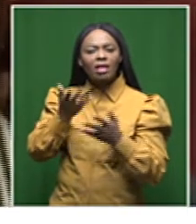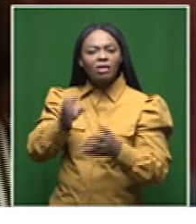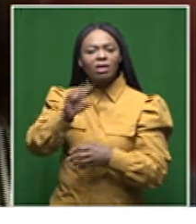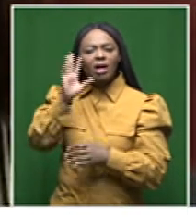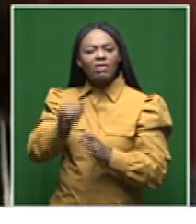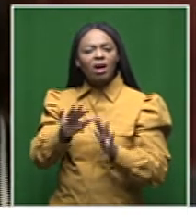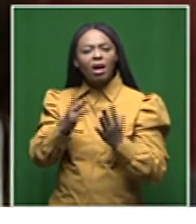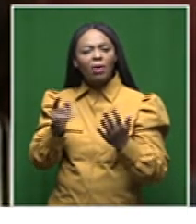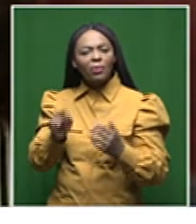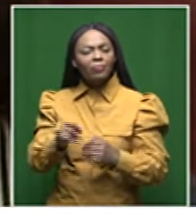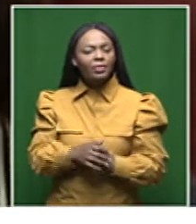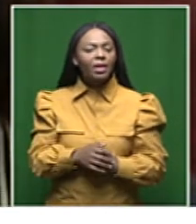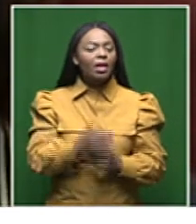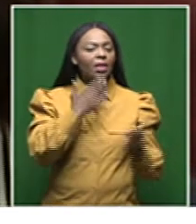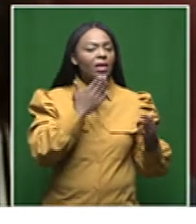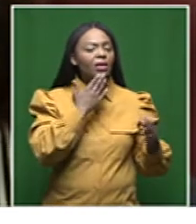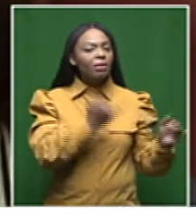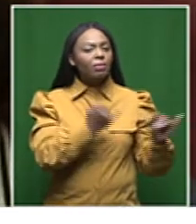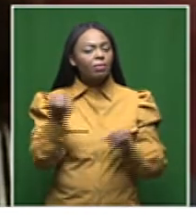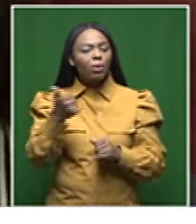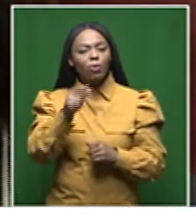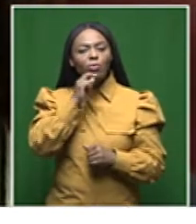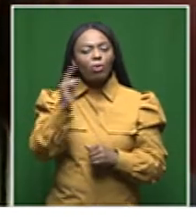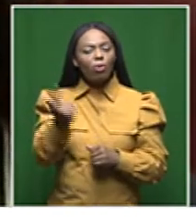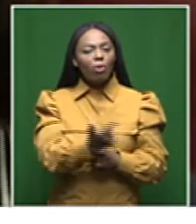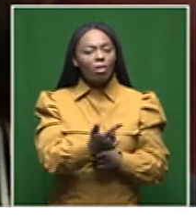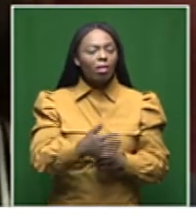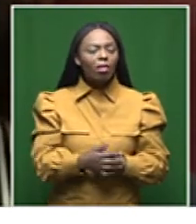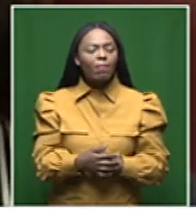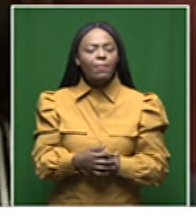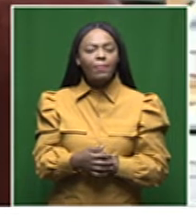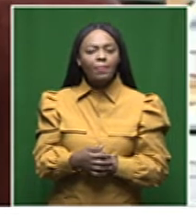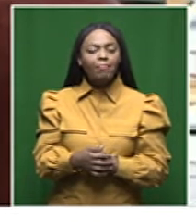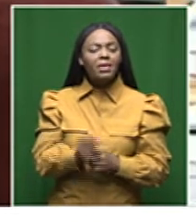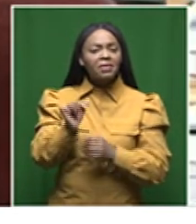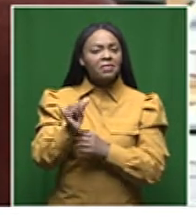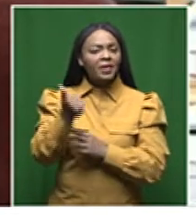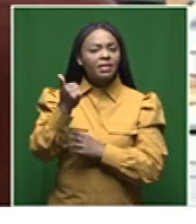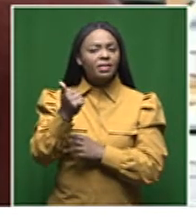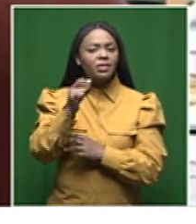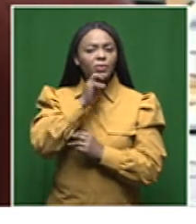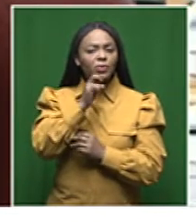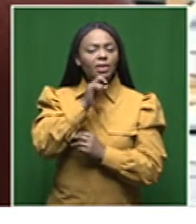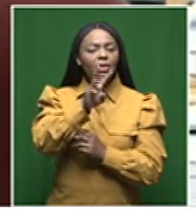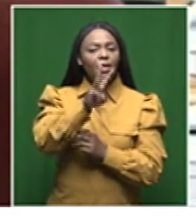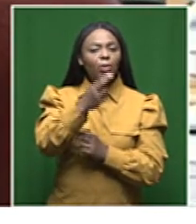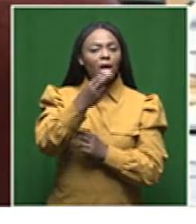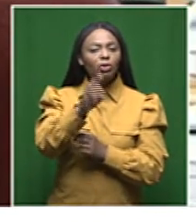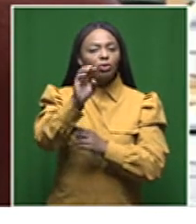Thank you very much for the invitation, and good morning to everyone. Firstly, we use the